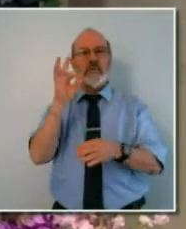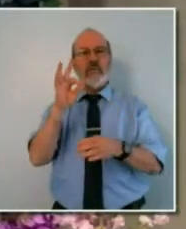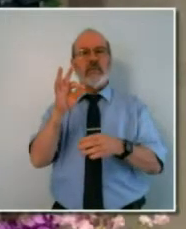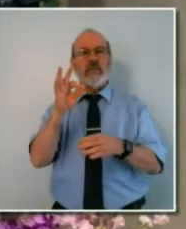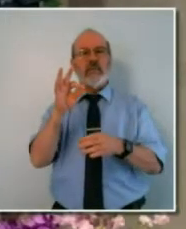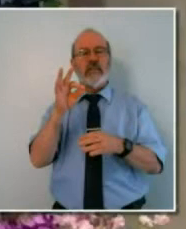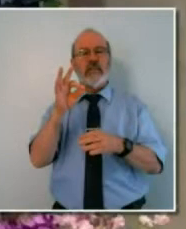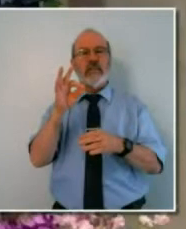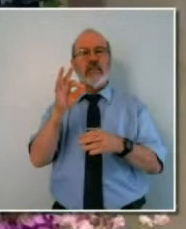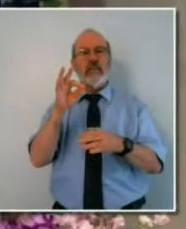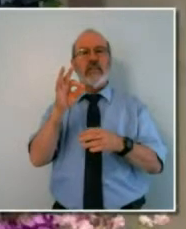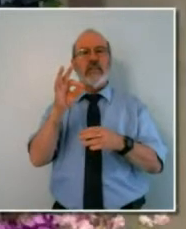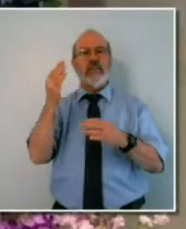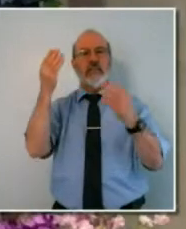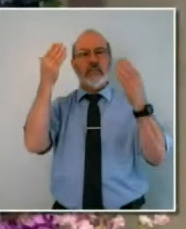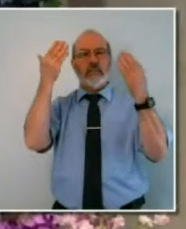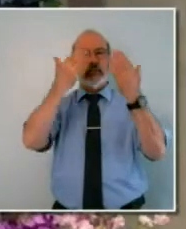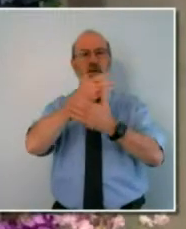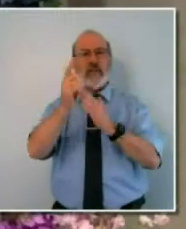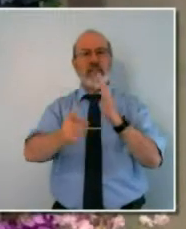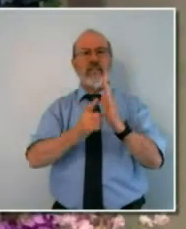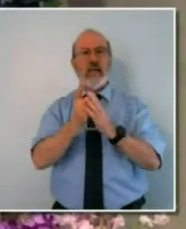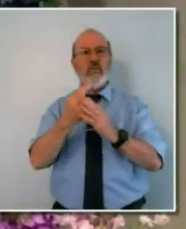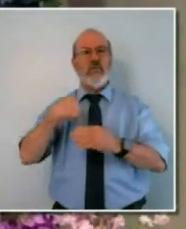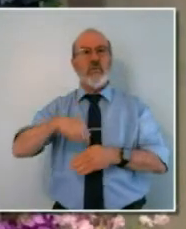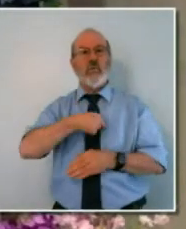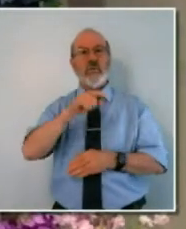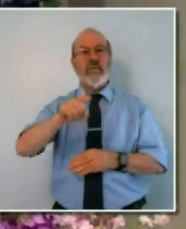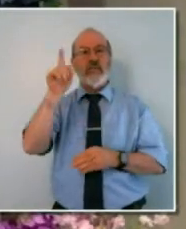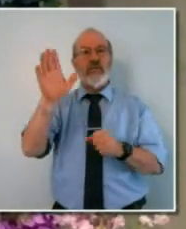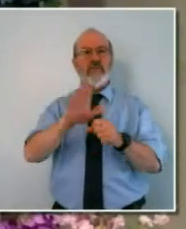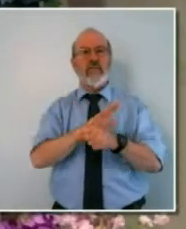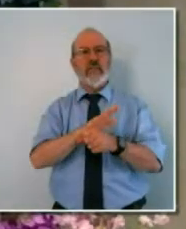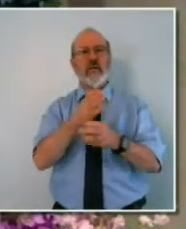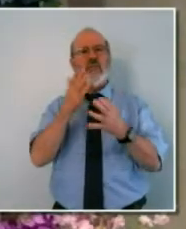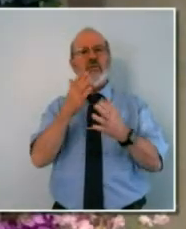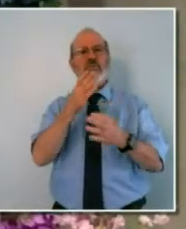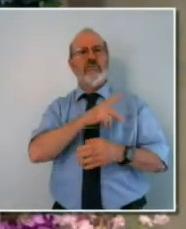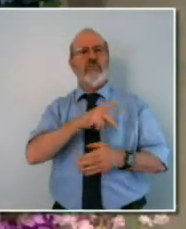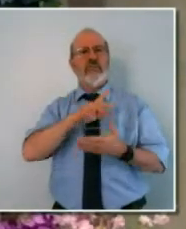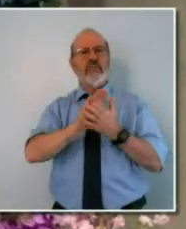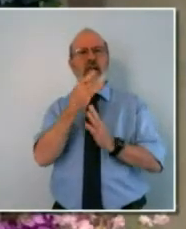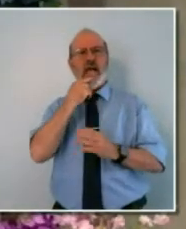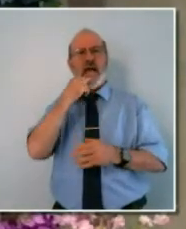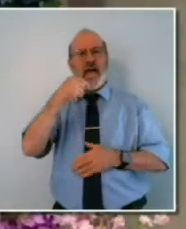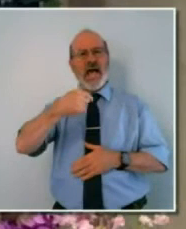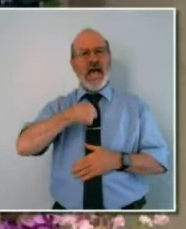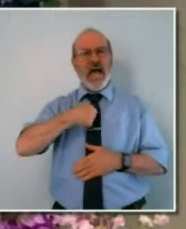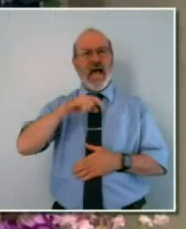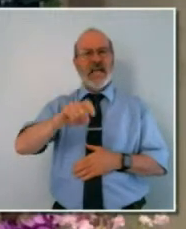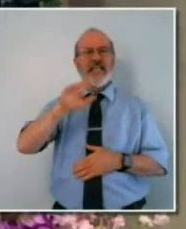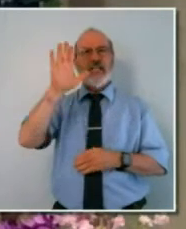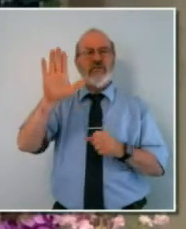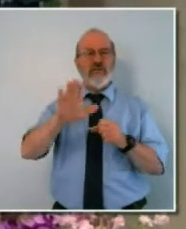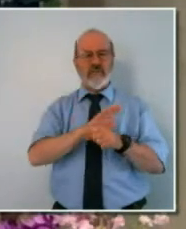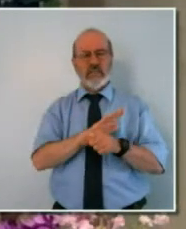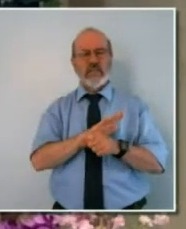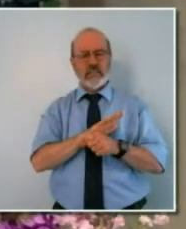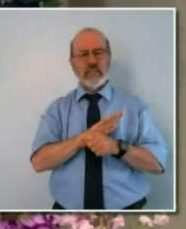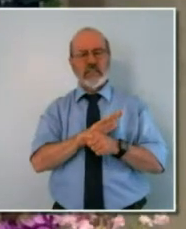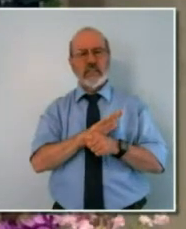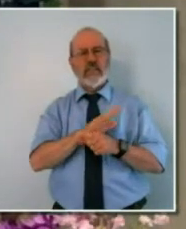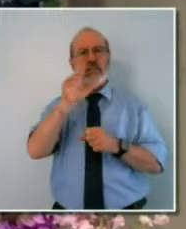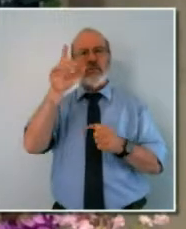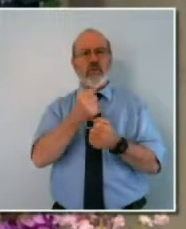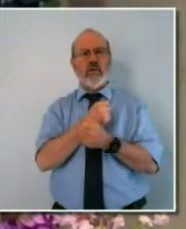Holy Spirit, dark is the hour. We need your filling. I would like you to personalize that and say, I need your filling, your love and